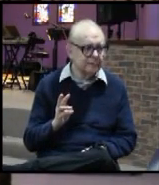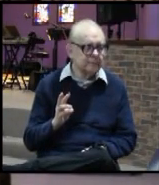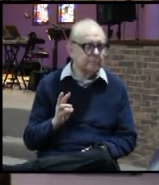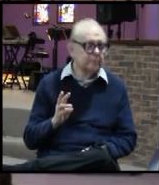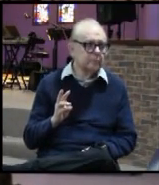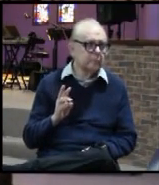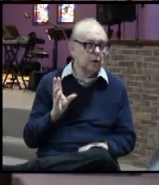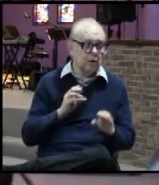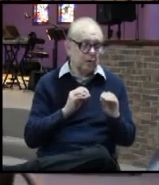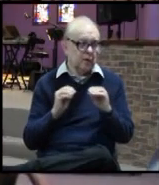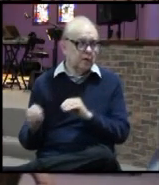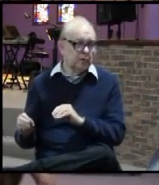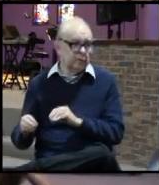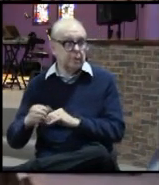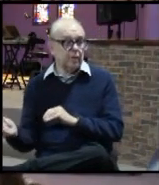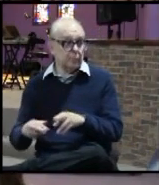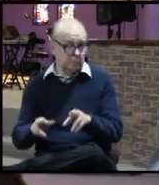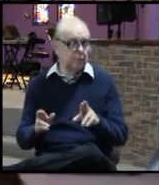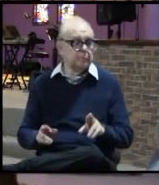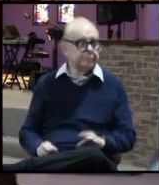We're going to move him into another room.